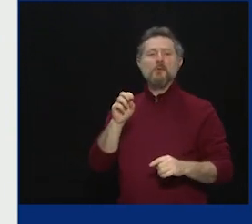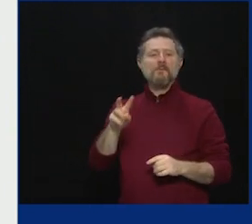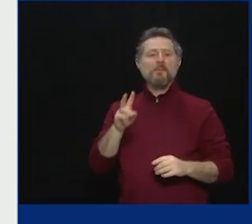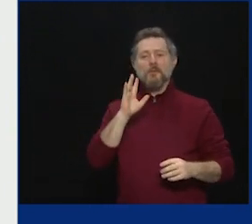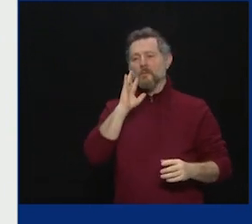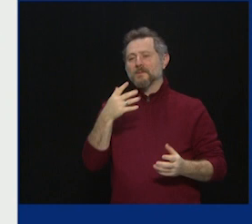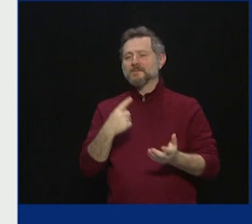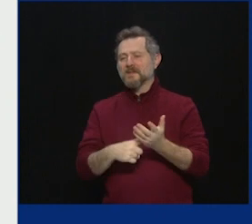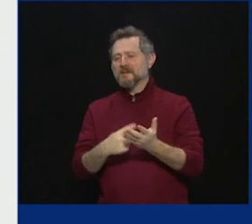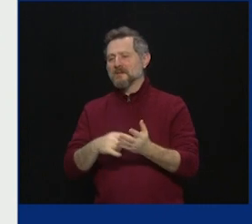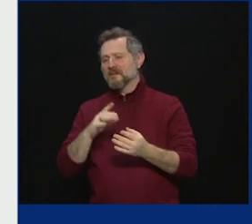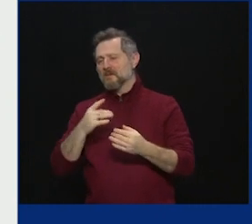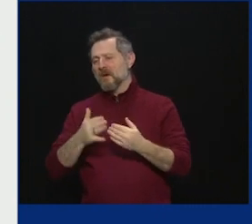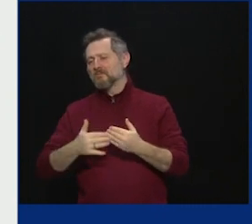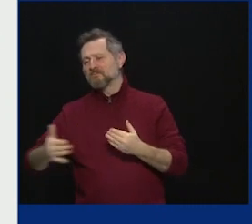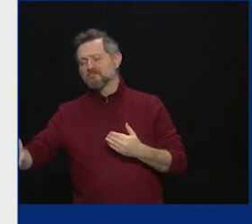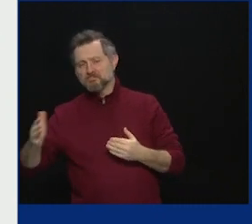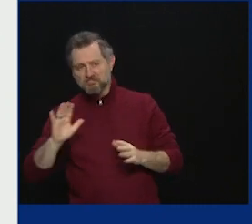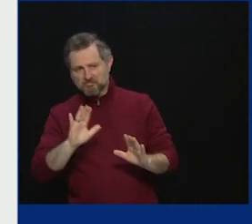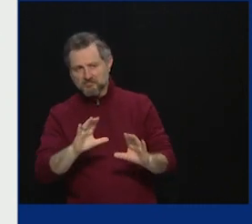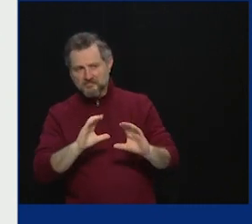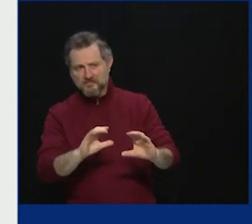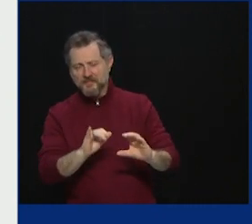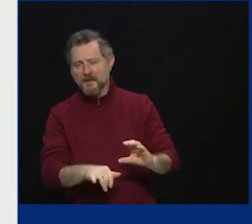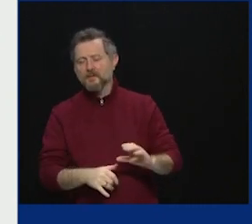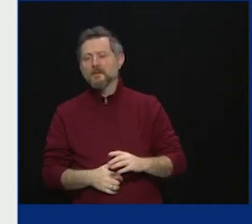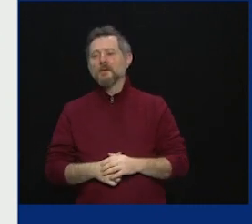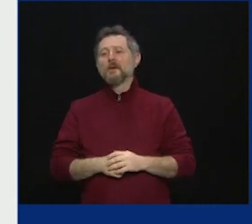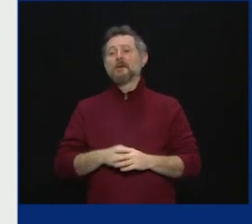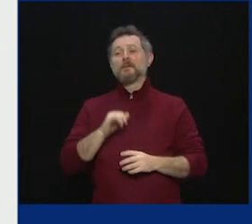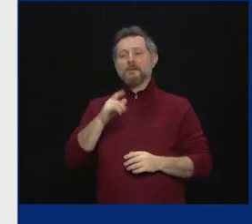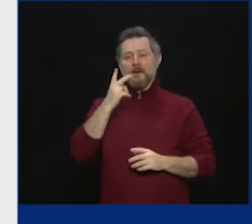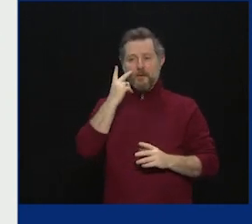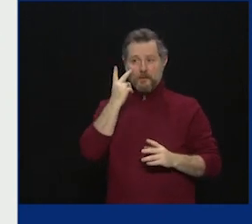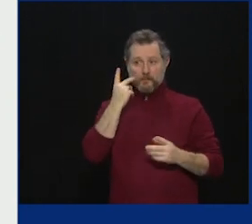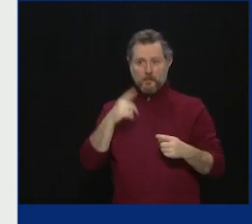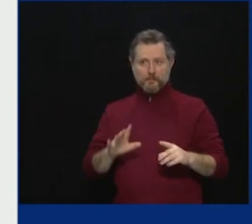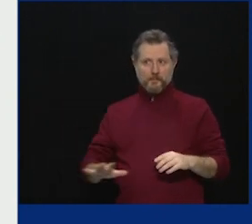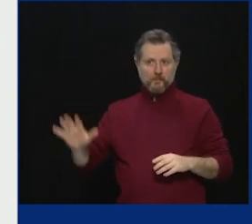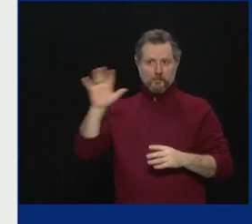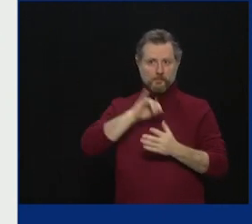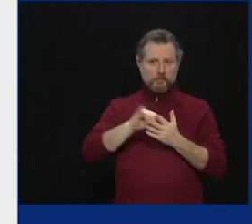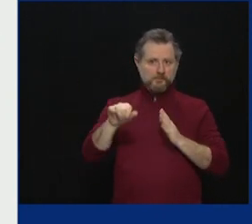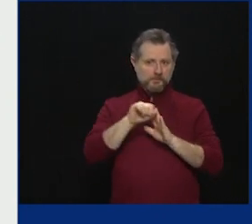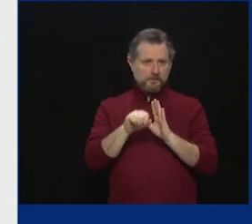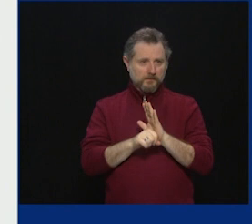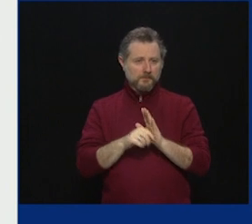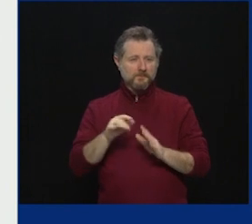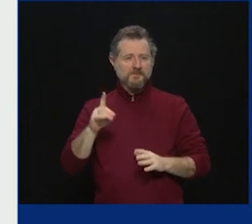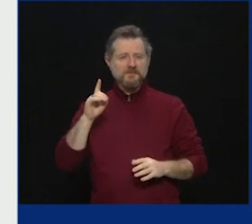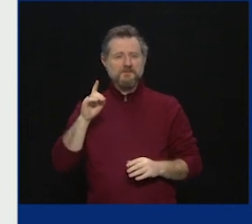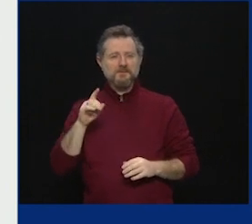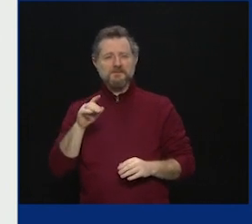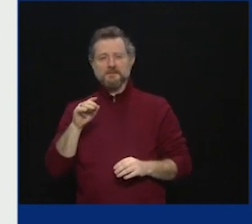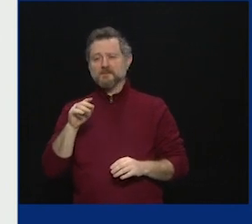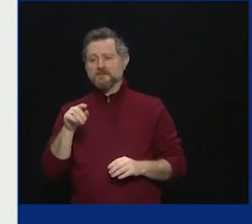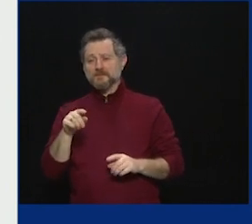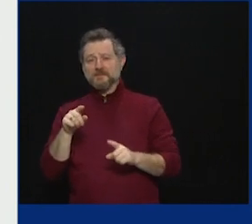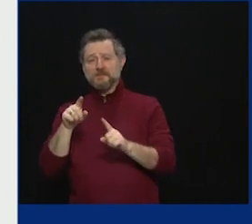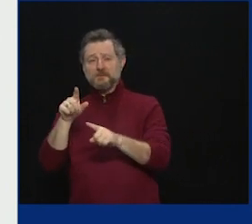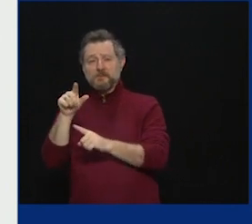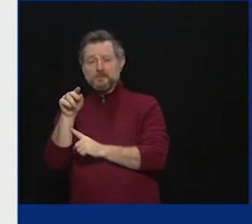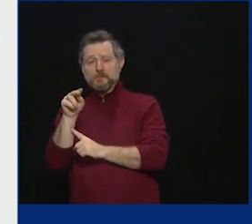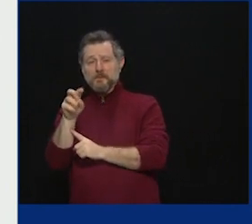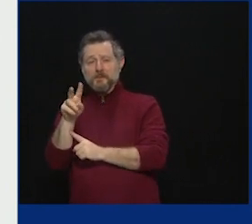more, hoping that'll become the case statewide on January 3rd. November 26th, which is the